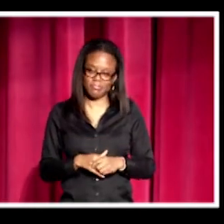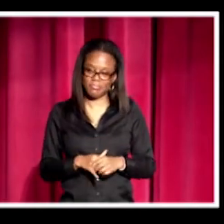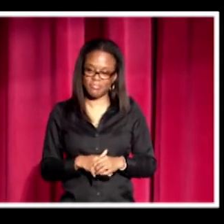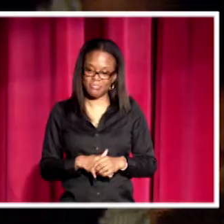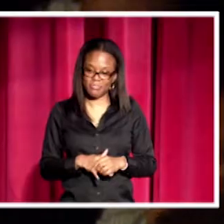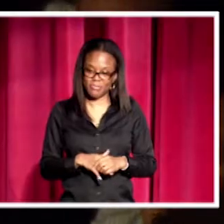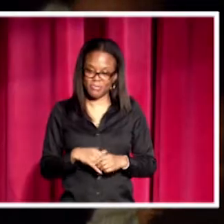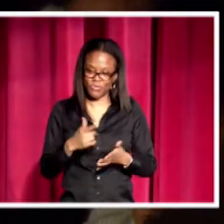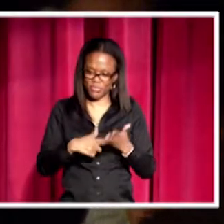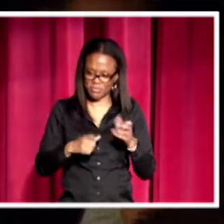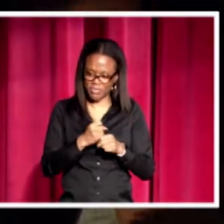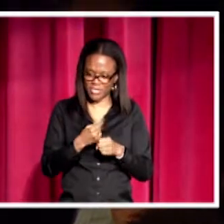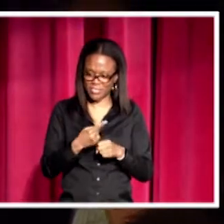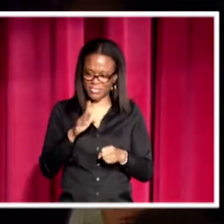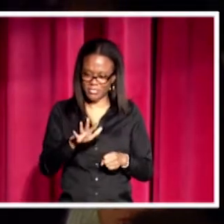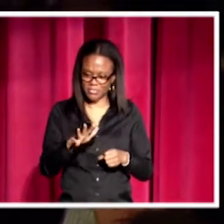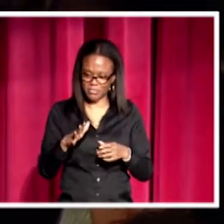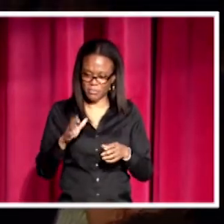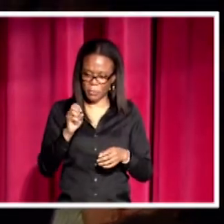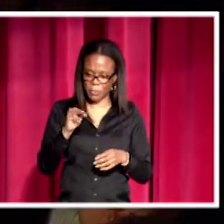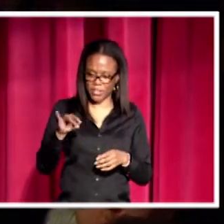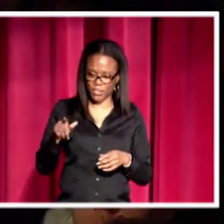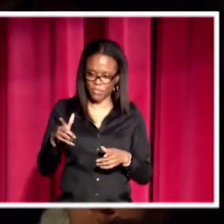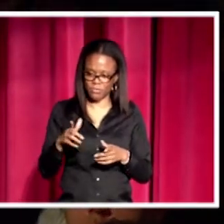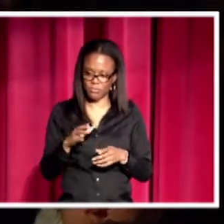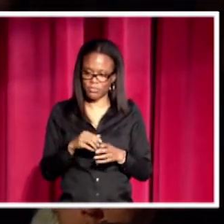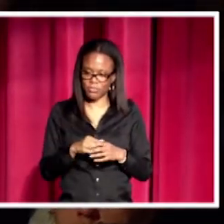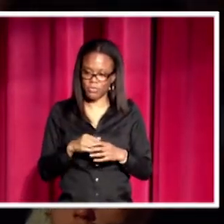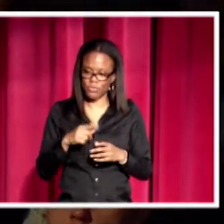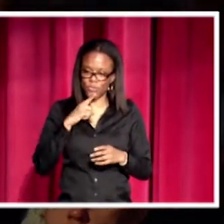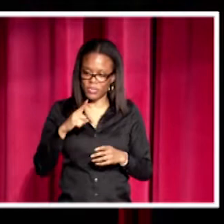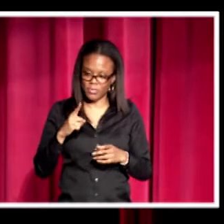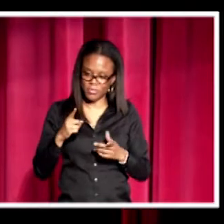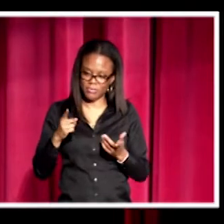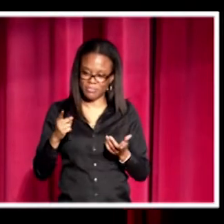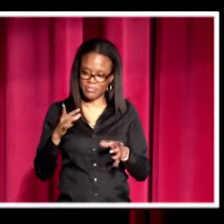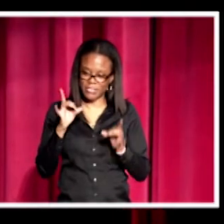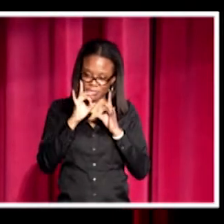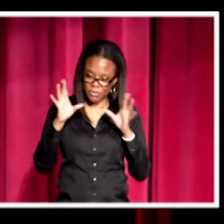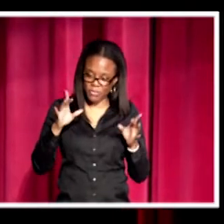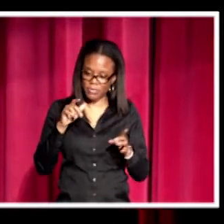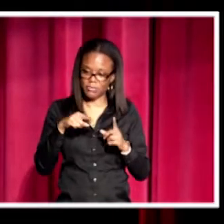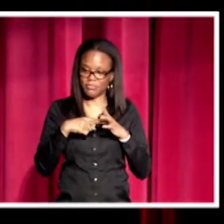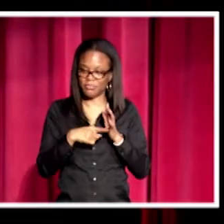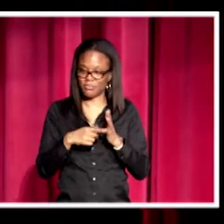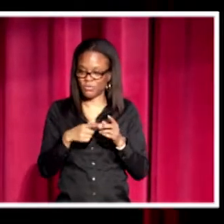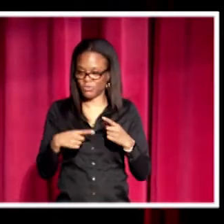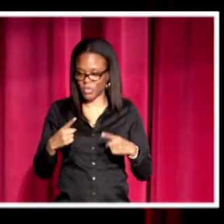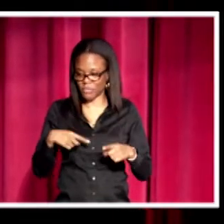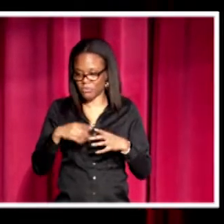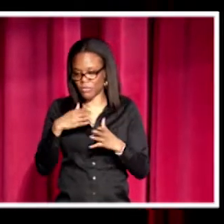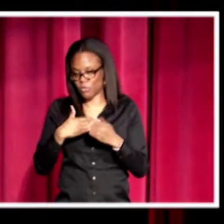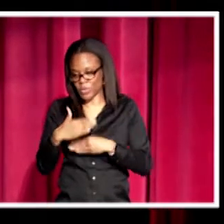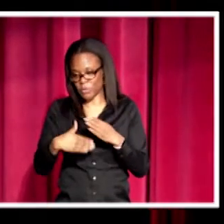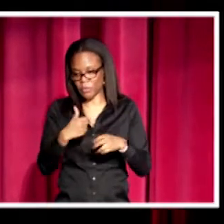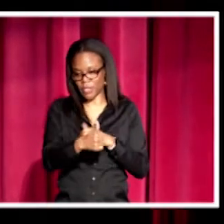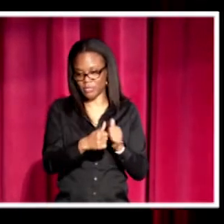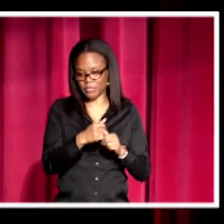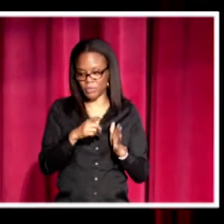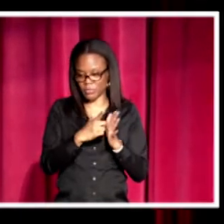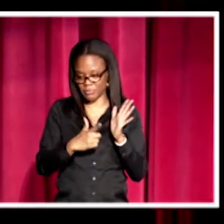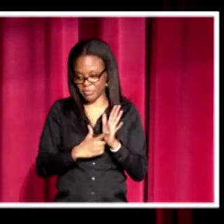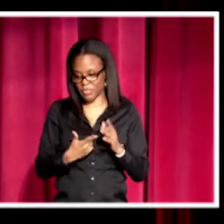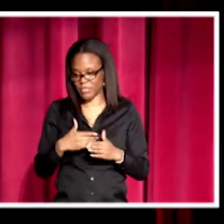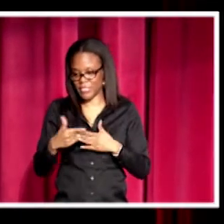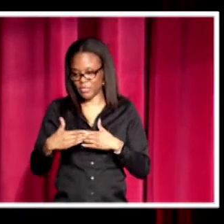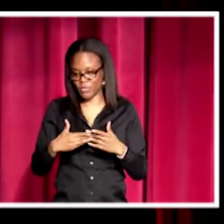What makes his legislation particularly egregious is that he continues to move it forward, even as he calls for more